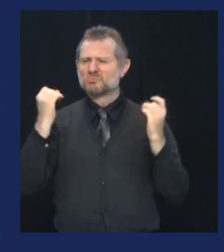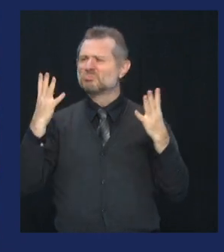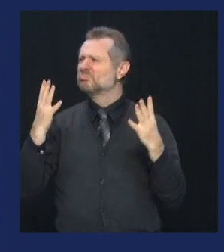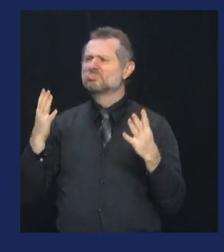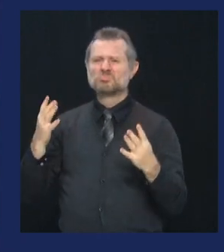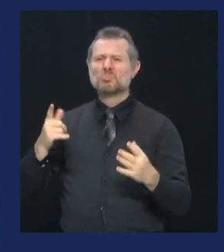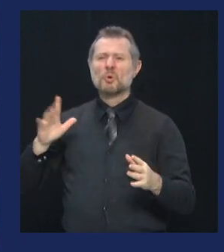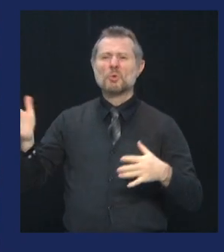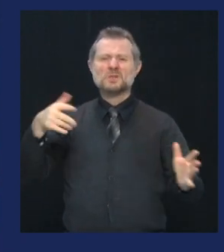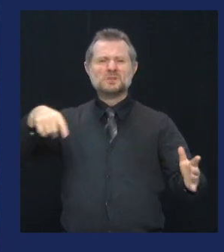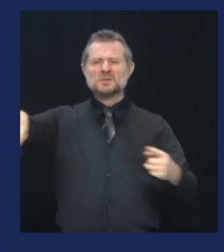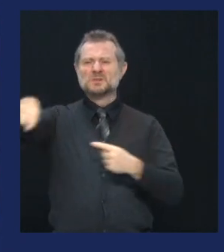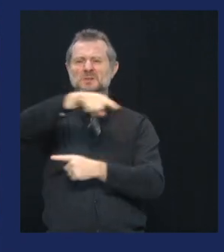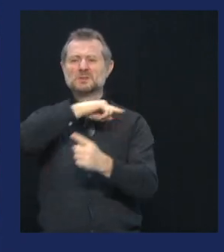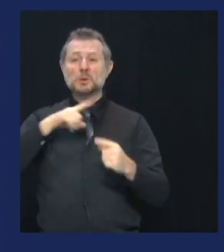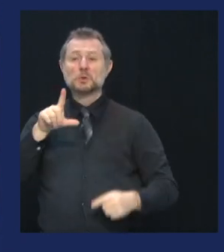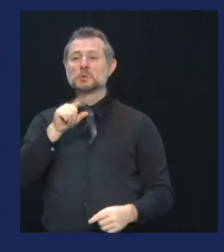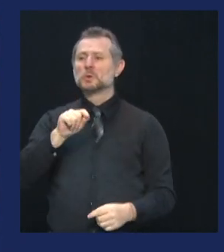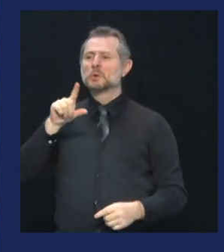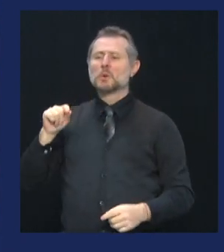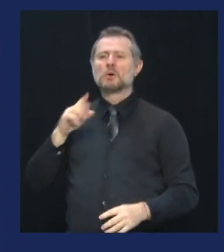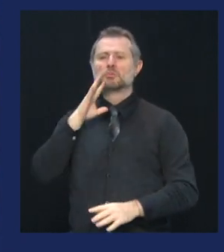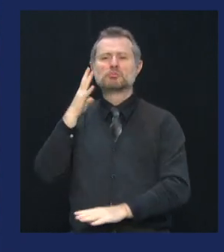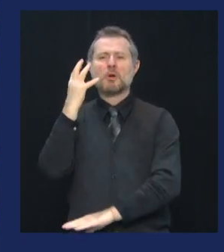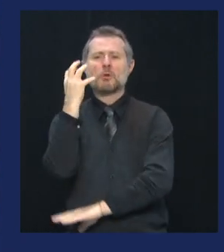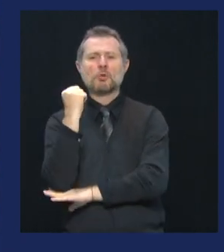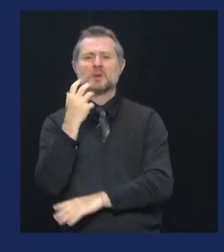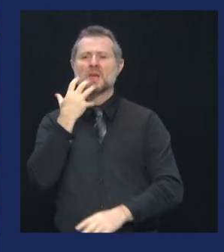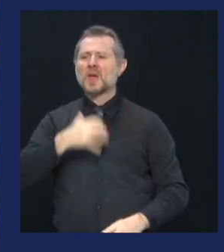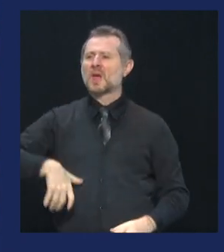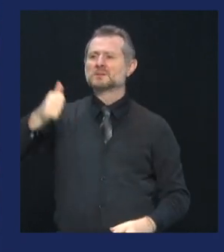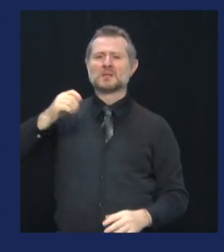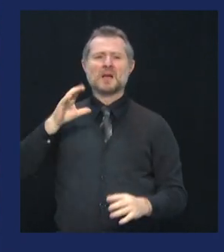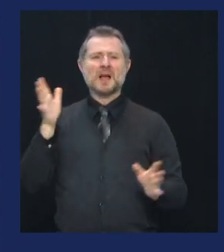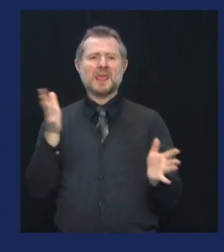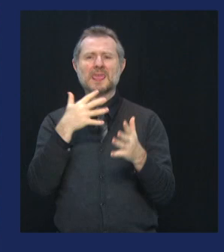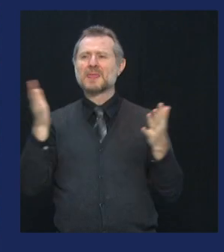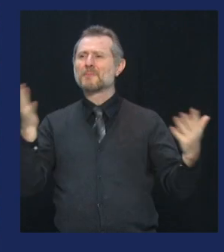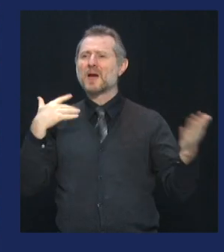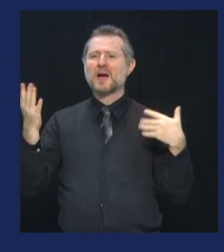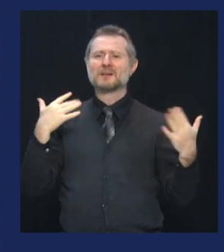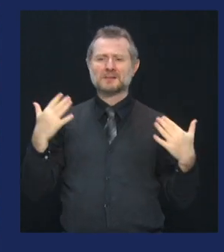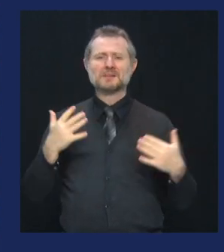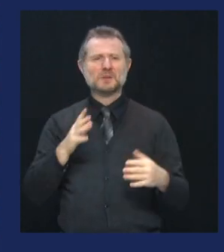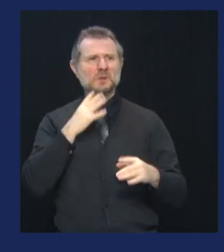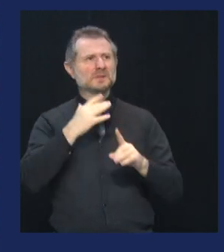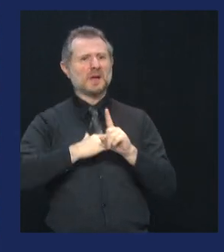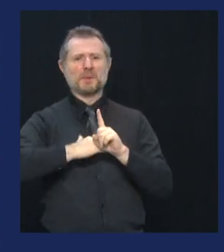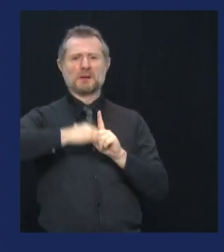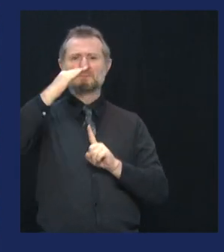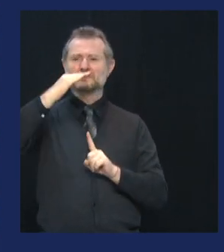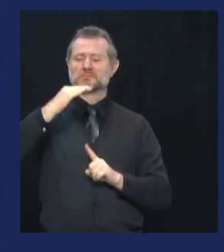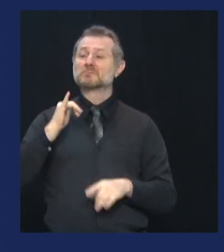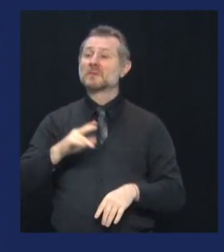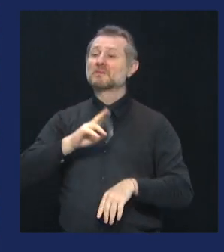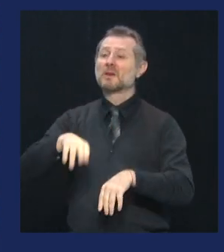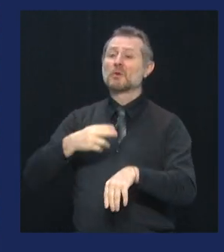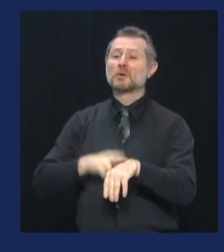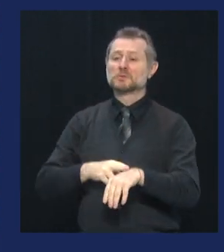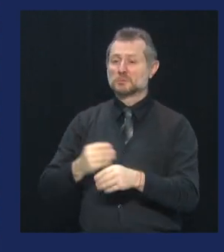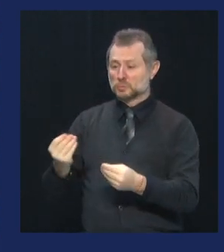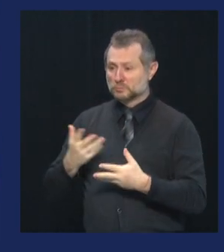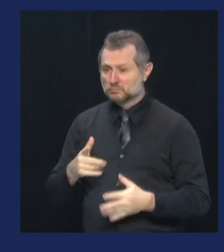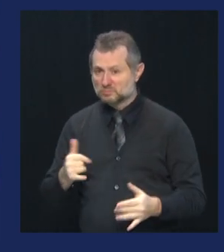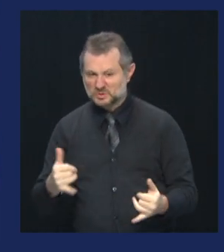year in history. Nature is telling us, do something or I will. Today, virtually